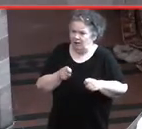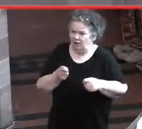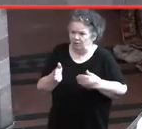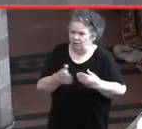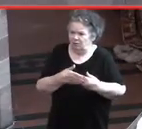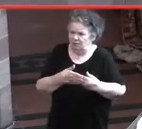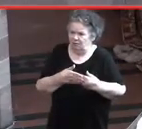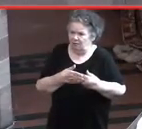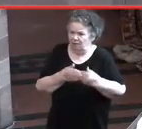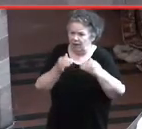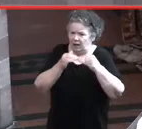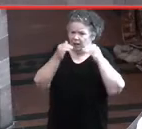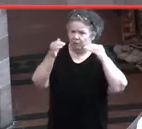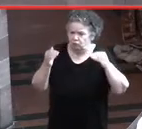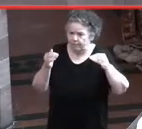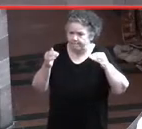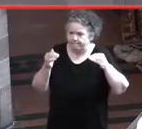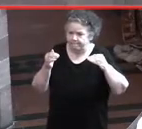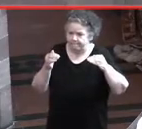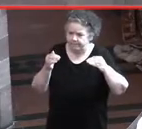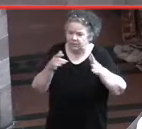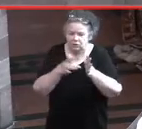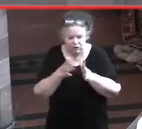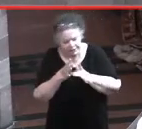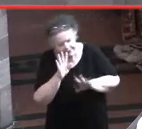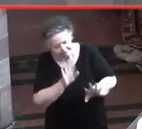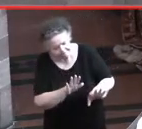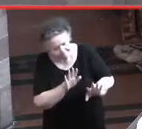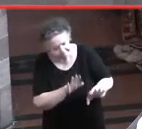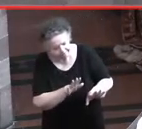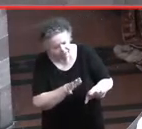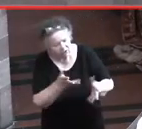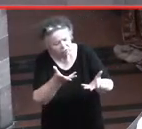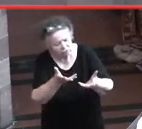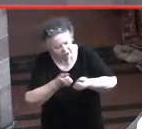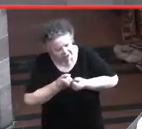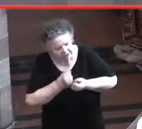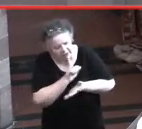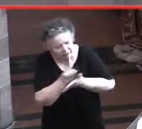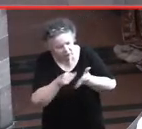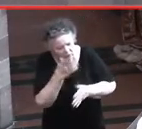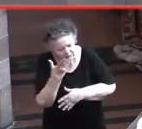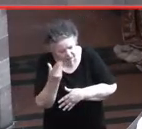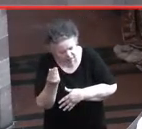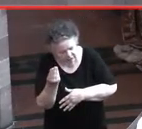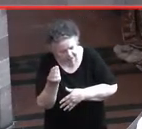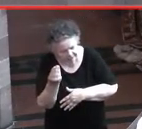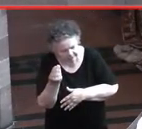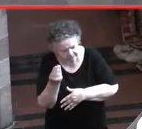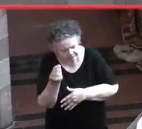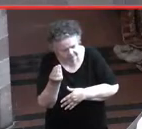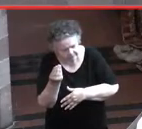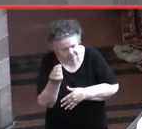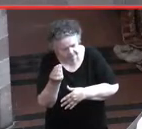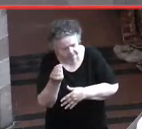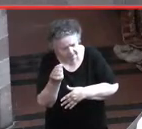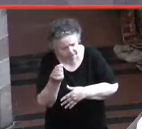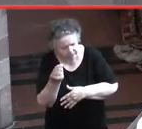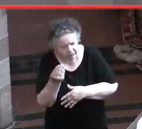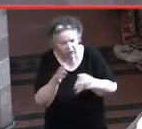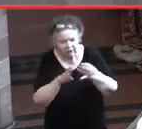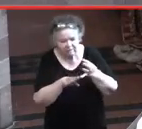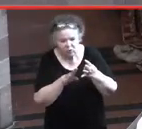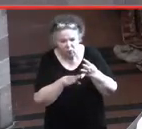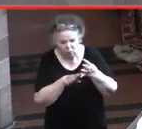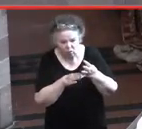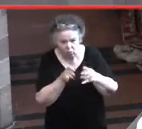room. He says to them, "Receive the Holy Spirit." So the fourth